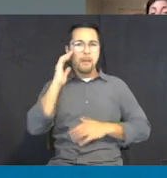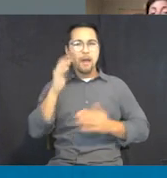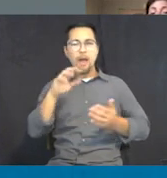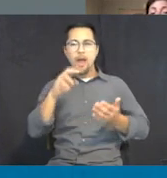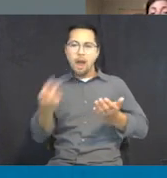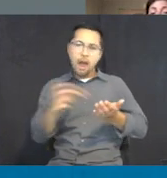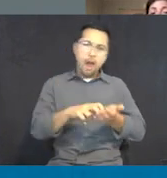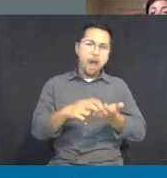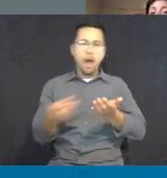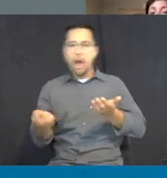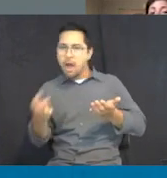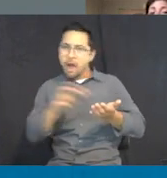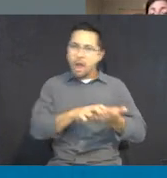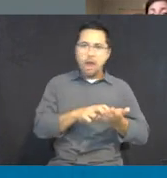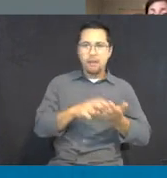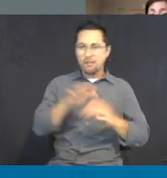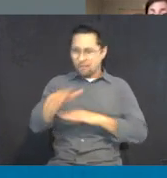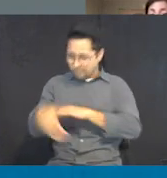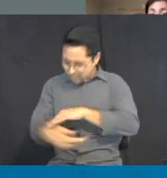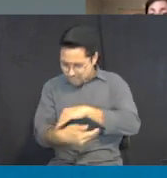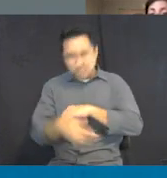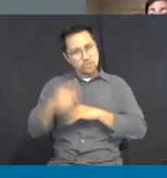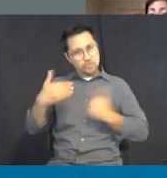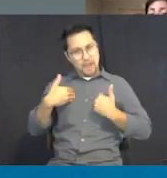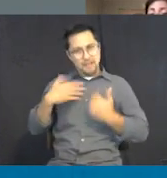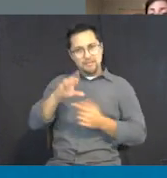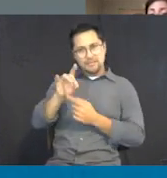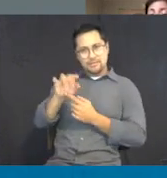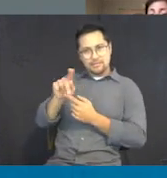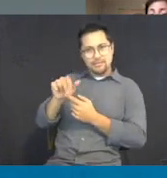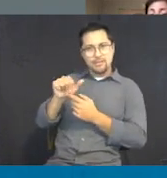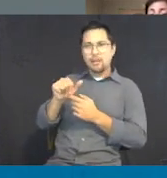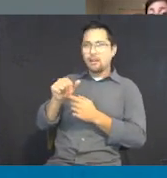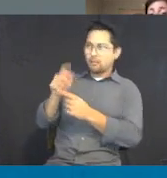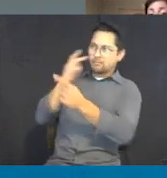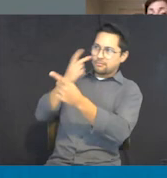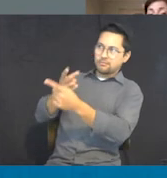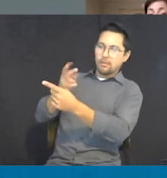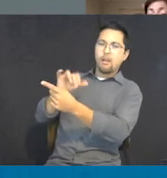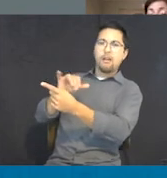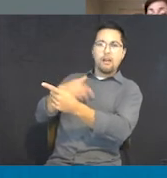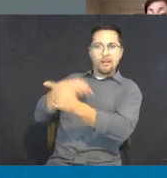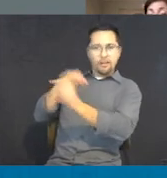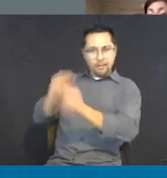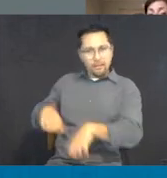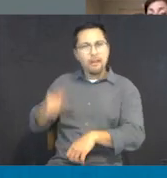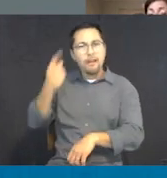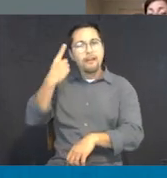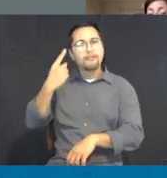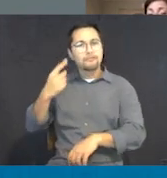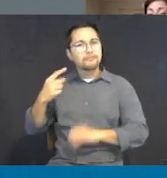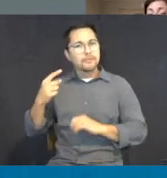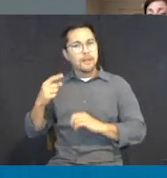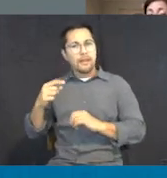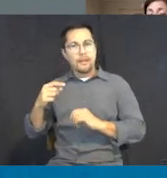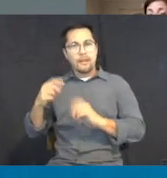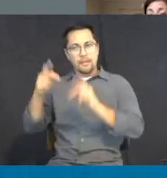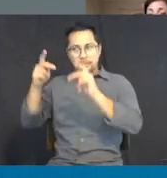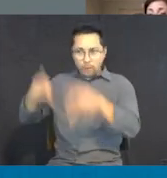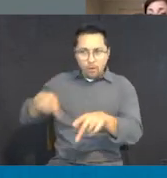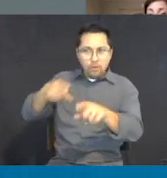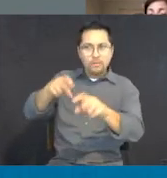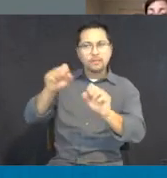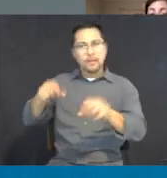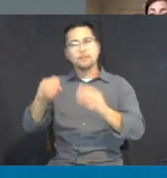And then, of course, there is the reporting tool. So you can export data into a CSV. We can also link